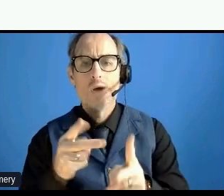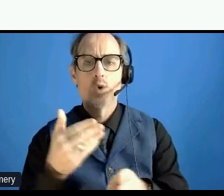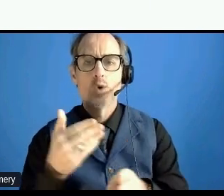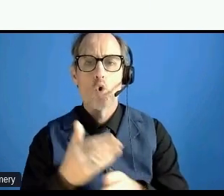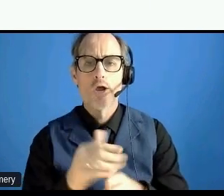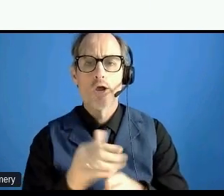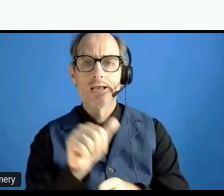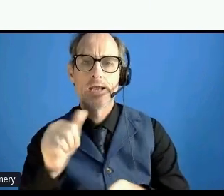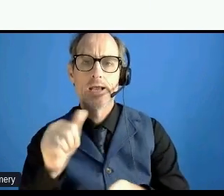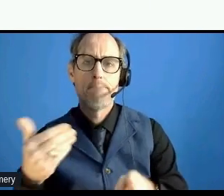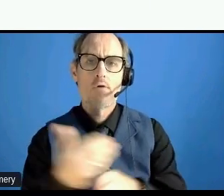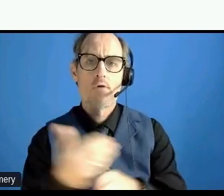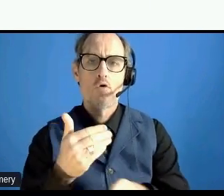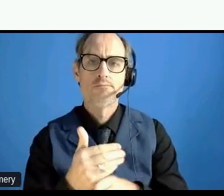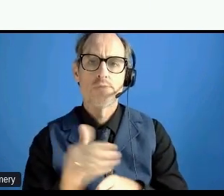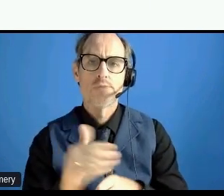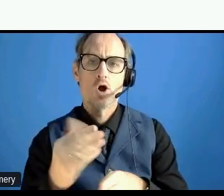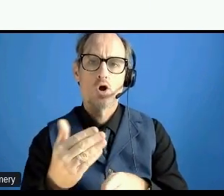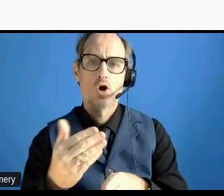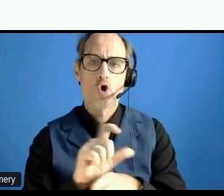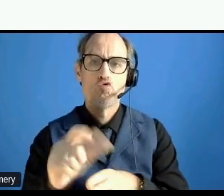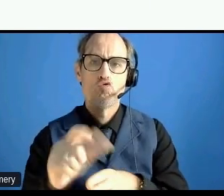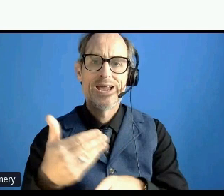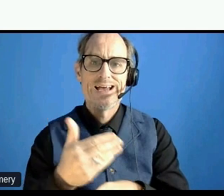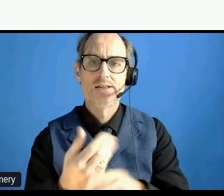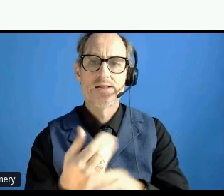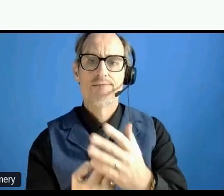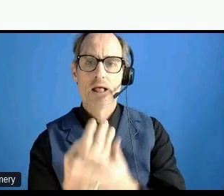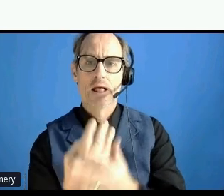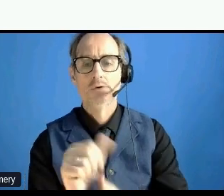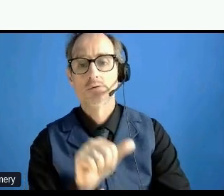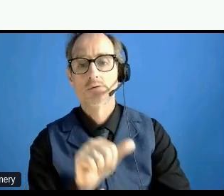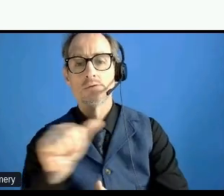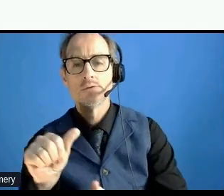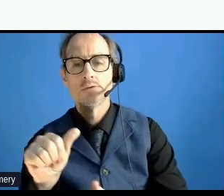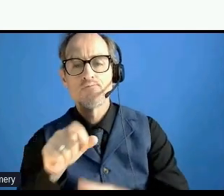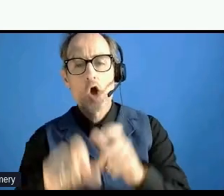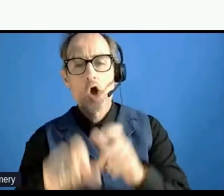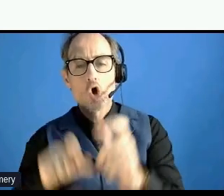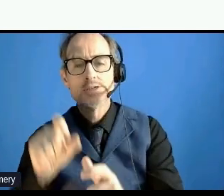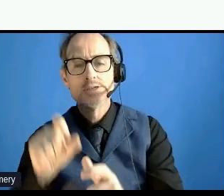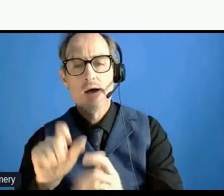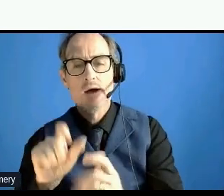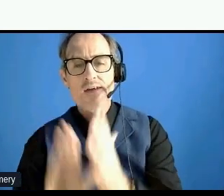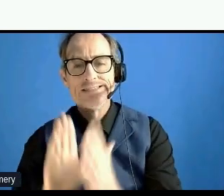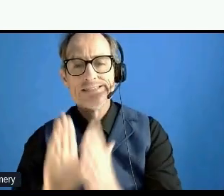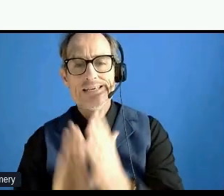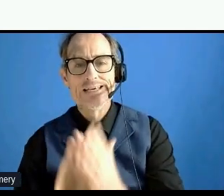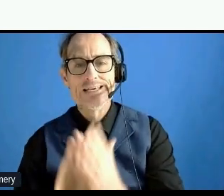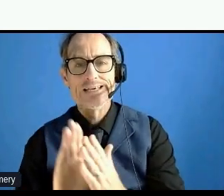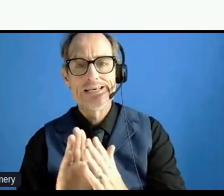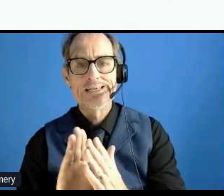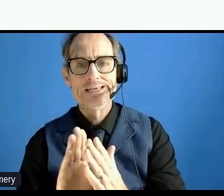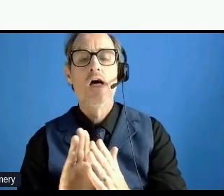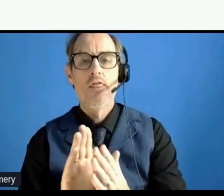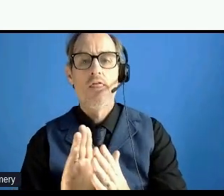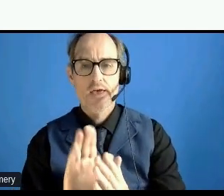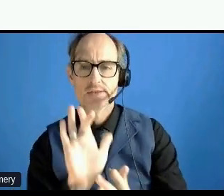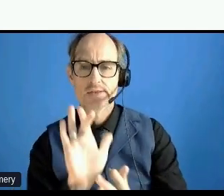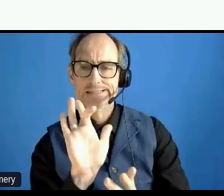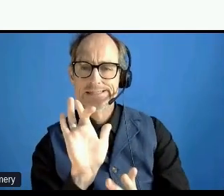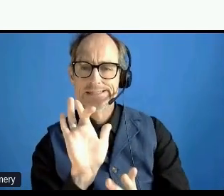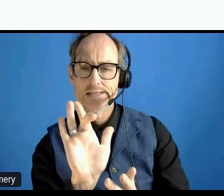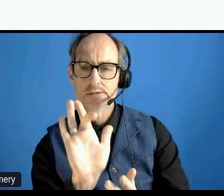career development, and then customer facing. And one of those, the ways of working tiles, is split into 3 more